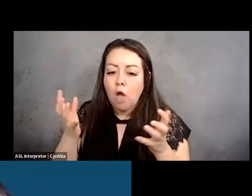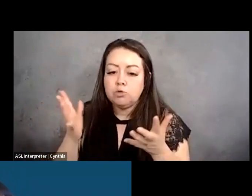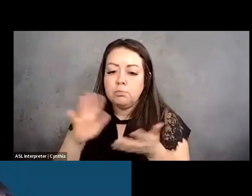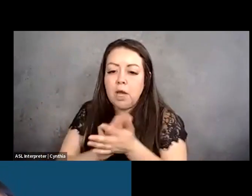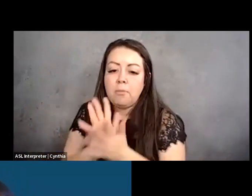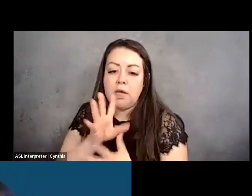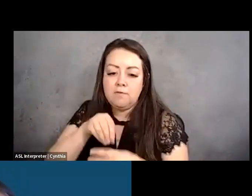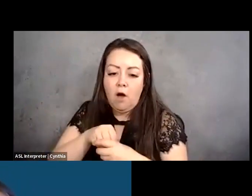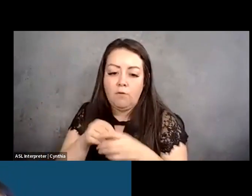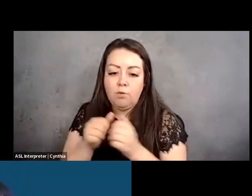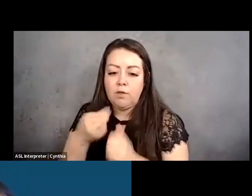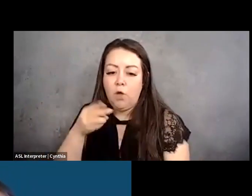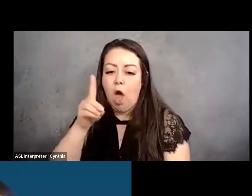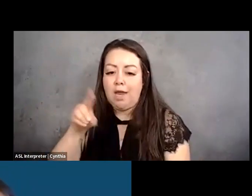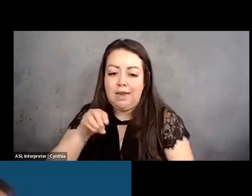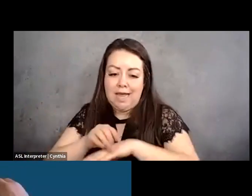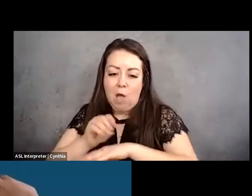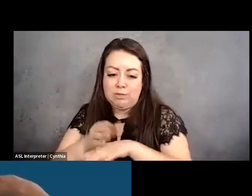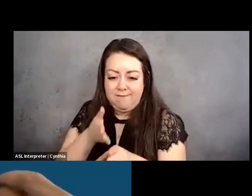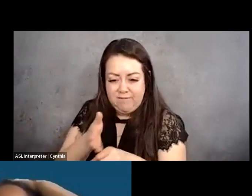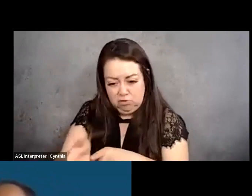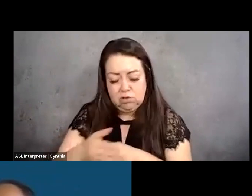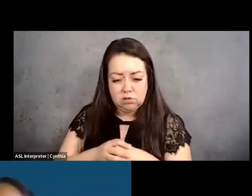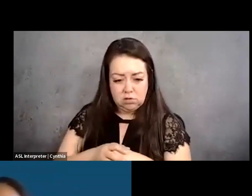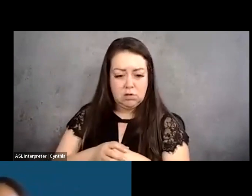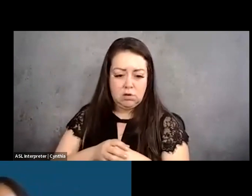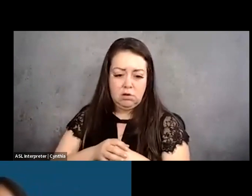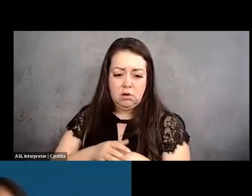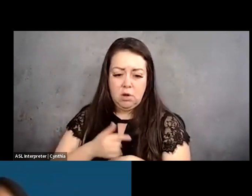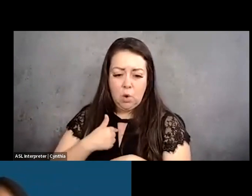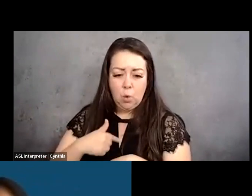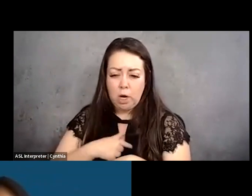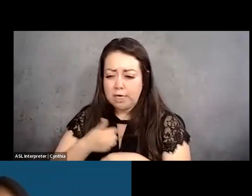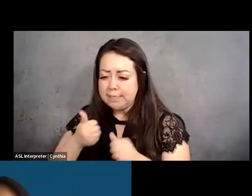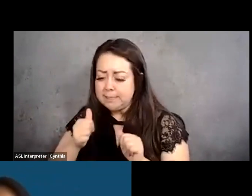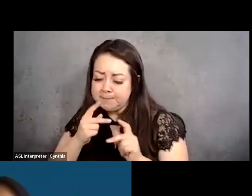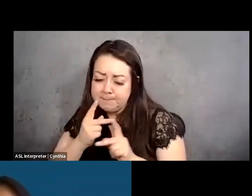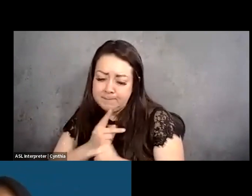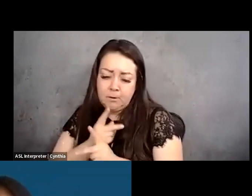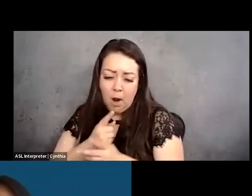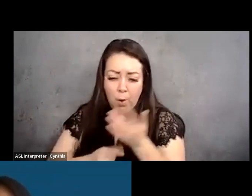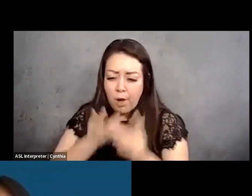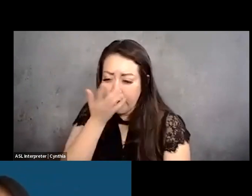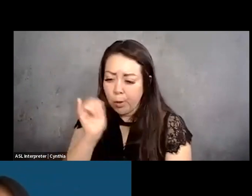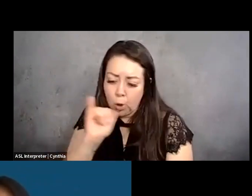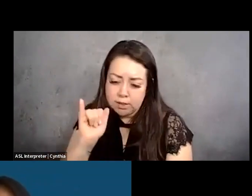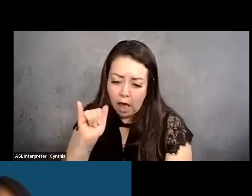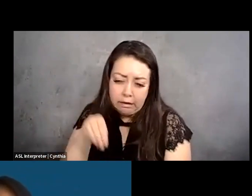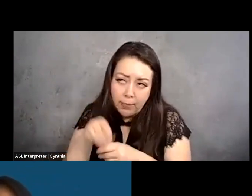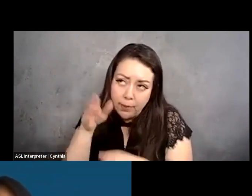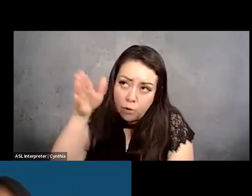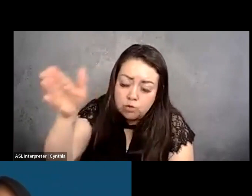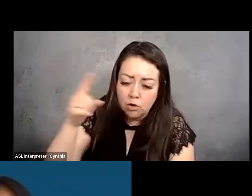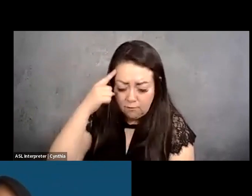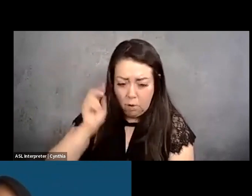the HUD housing counseling field. And so we're still kind of navigating what that might look like in the future for us. Right now, there's not